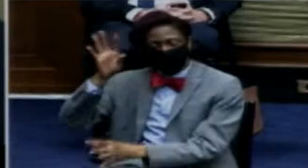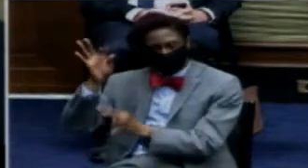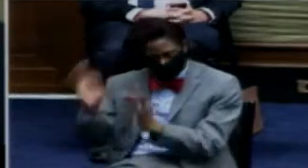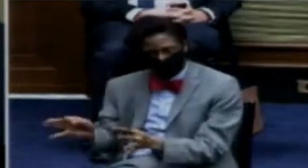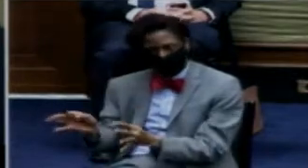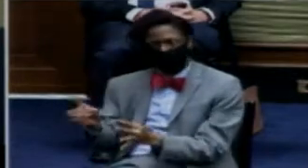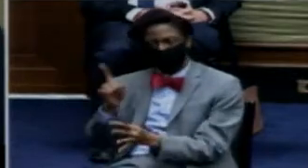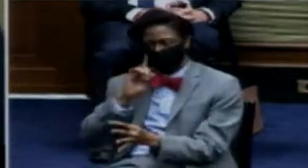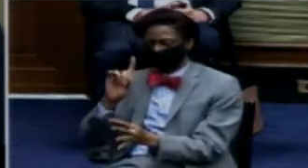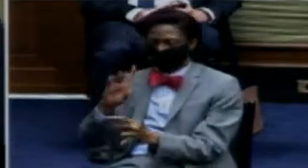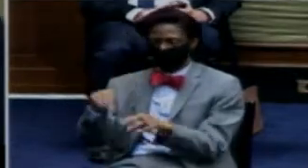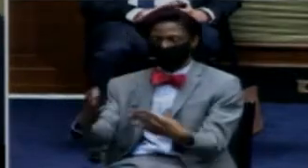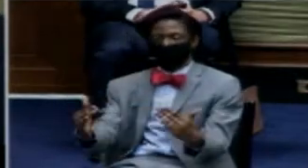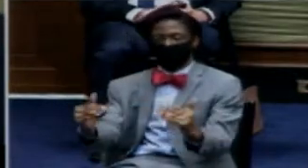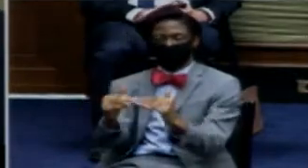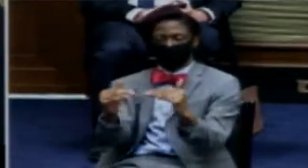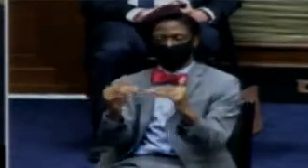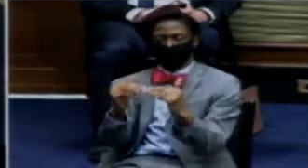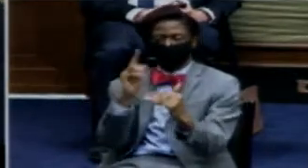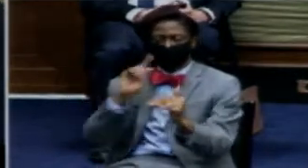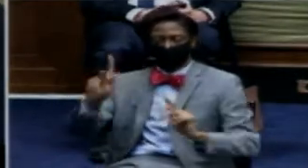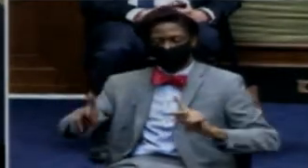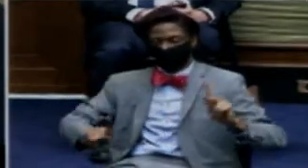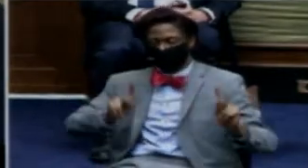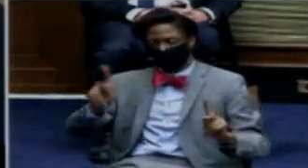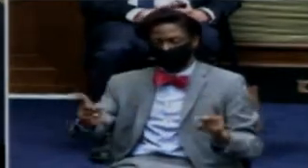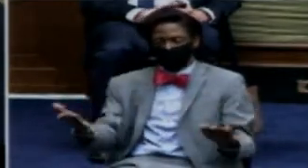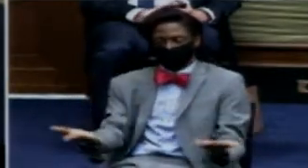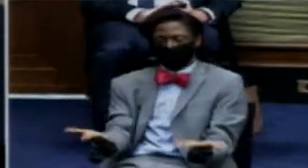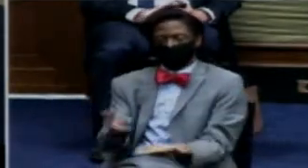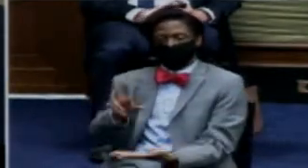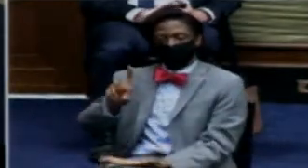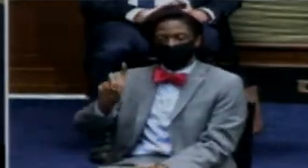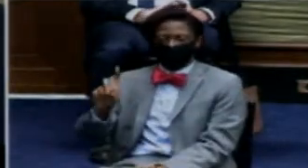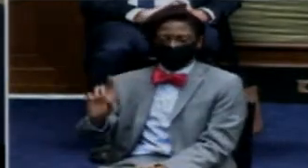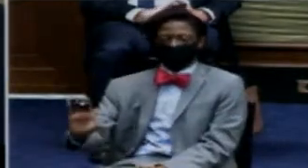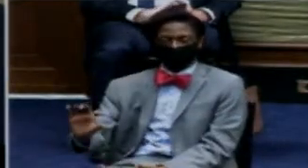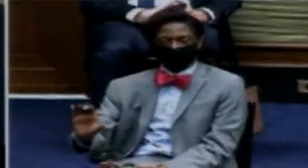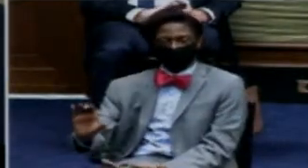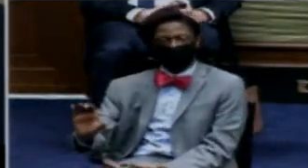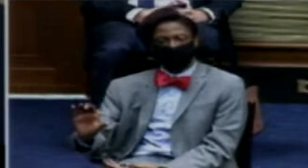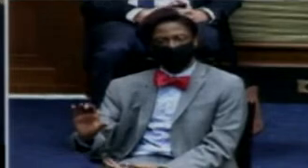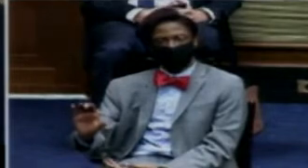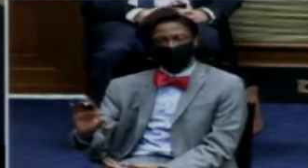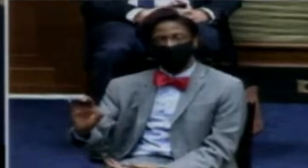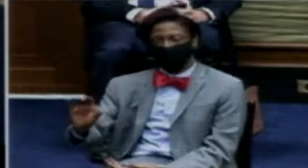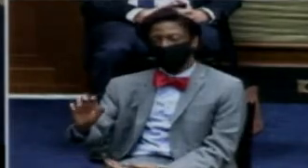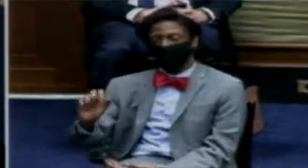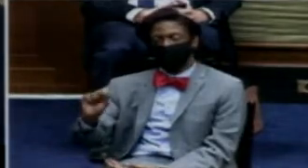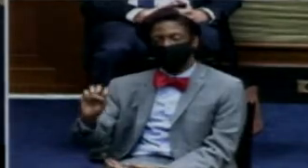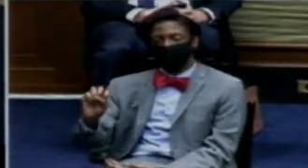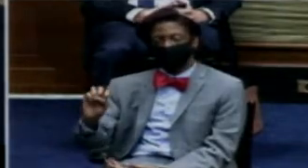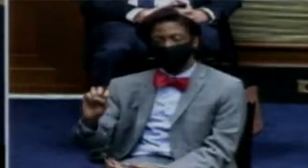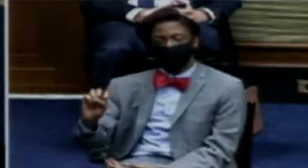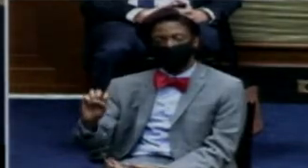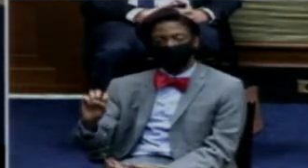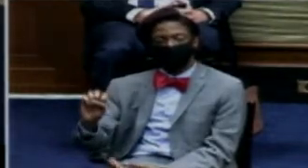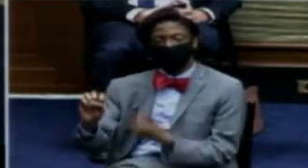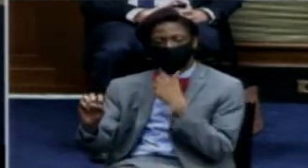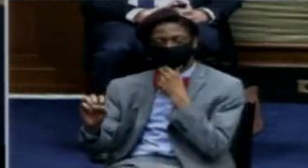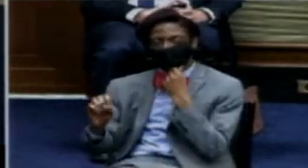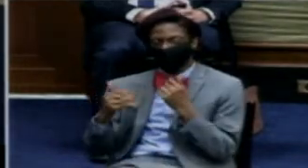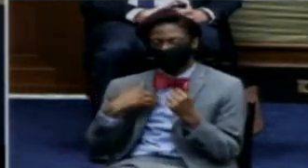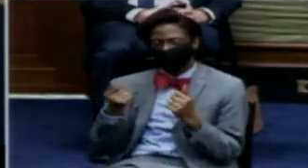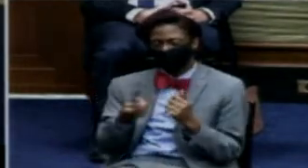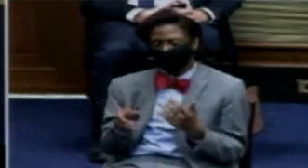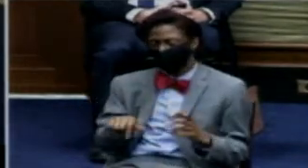determination to bring justice to people in Washington, D.C. So a couple of other